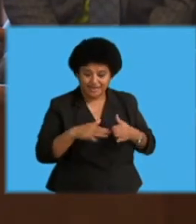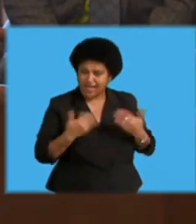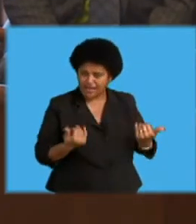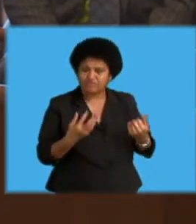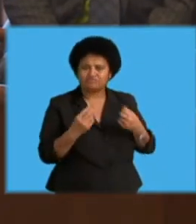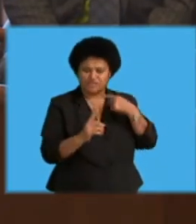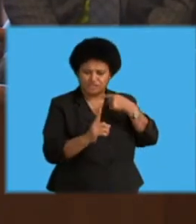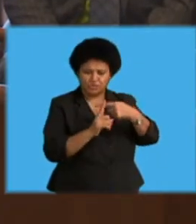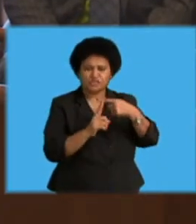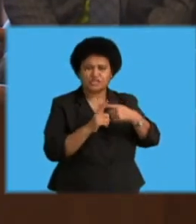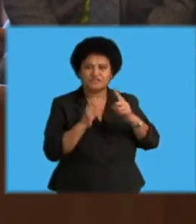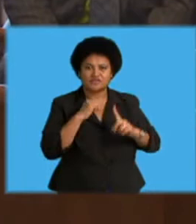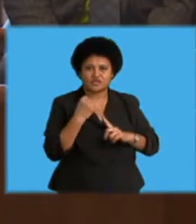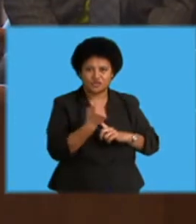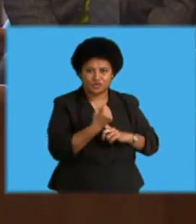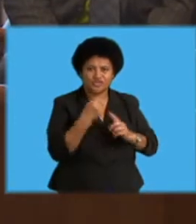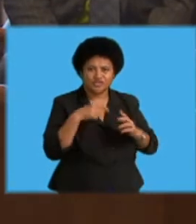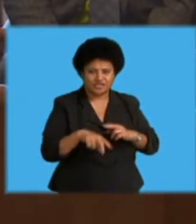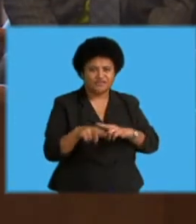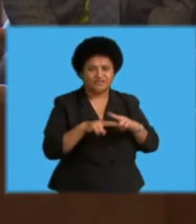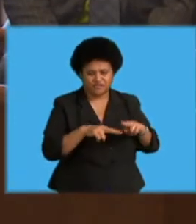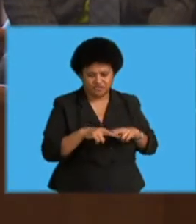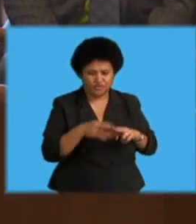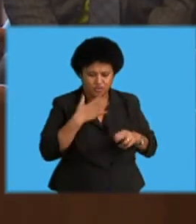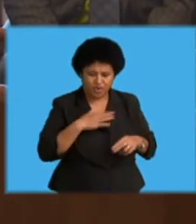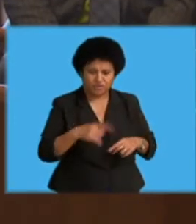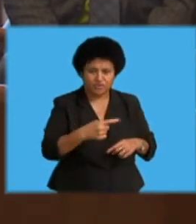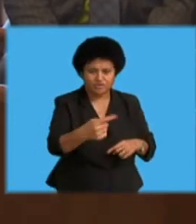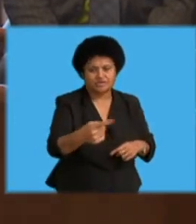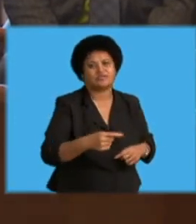positive situation and we continue to build upon that. Thank you, Madam Speaker.